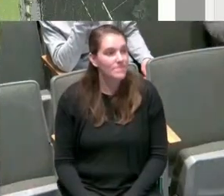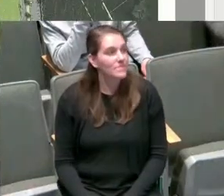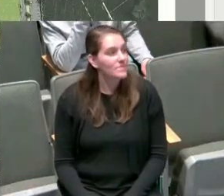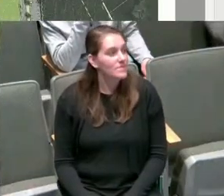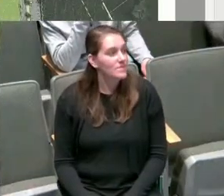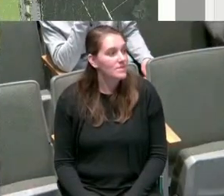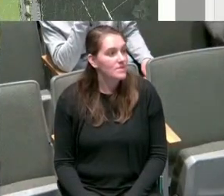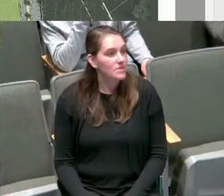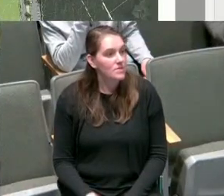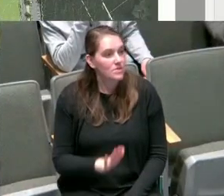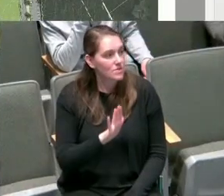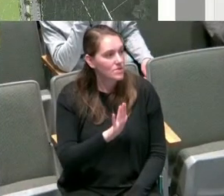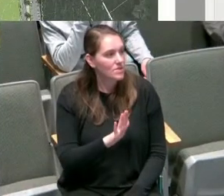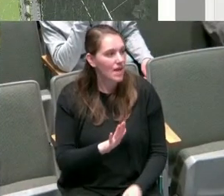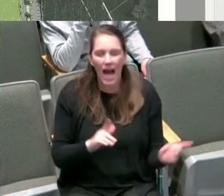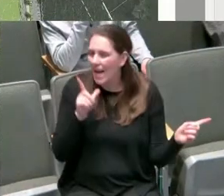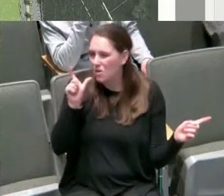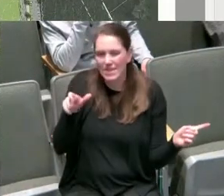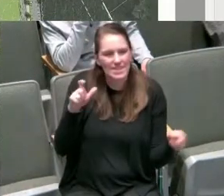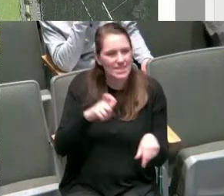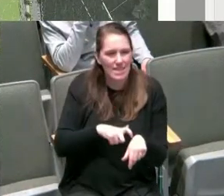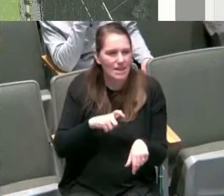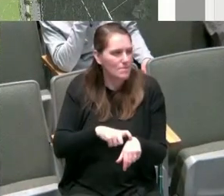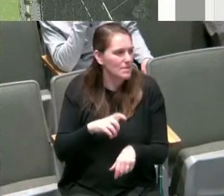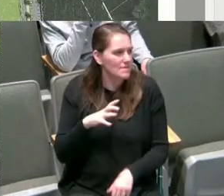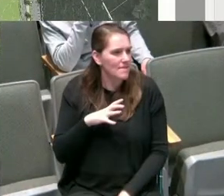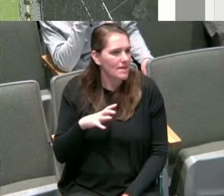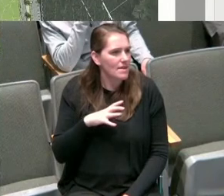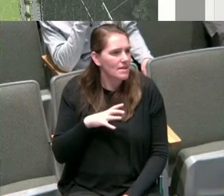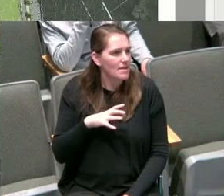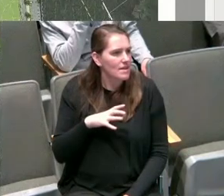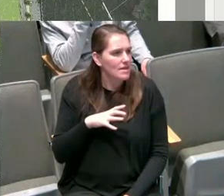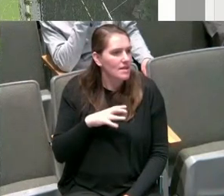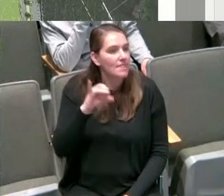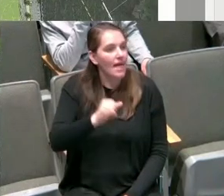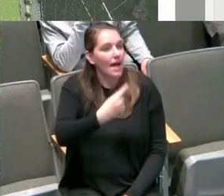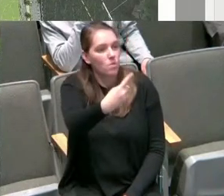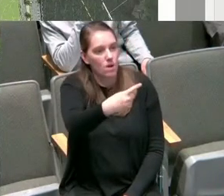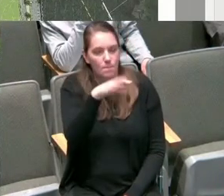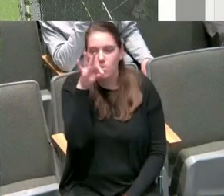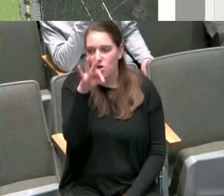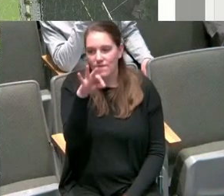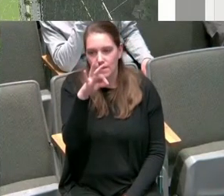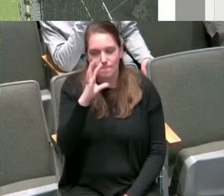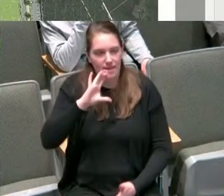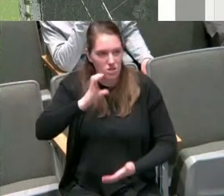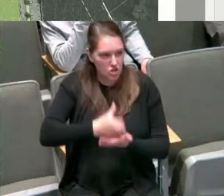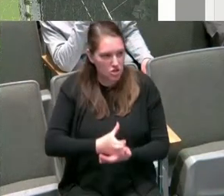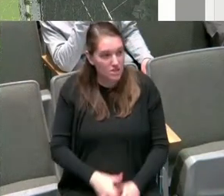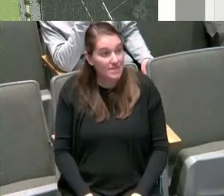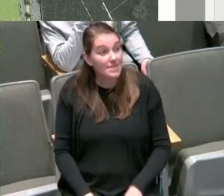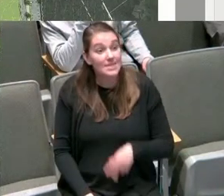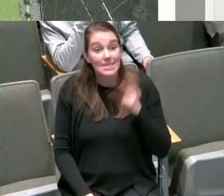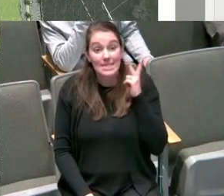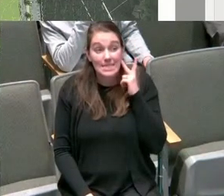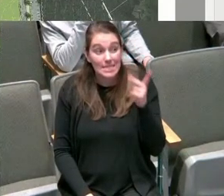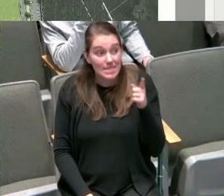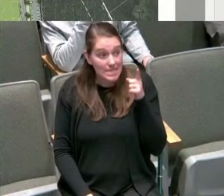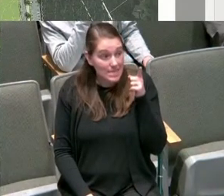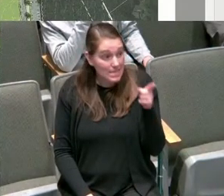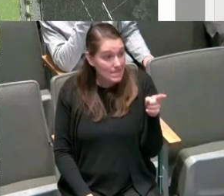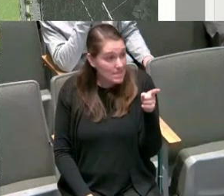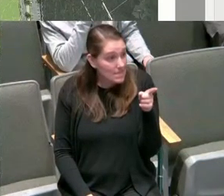time so I don't even need it you don't even need it yeah this is the one I want right here okay okay so you can see here as I mentioned